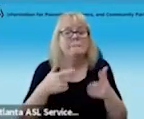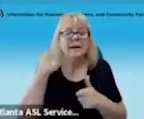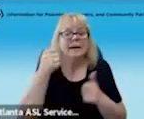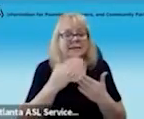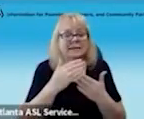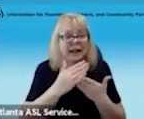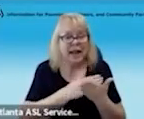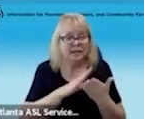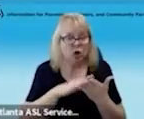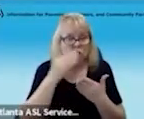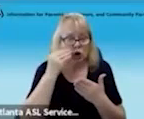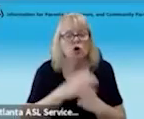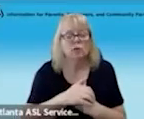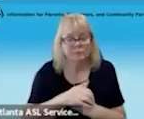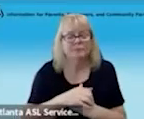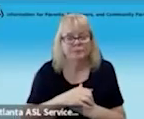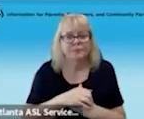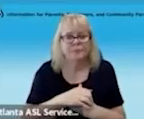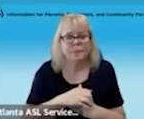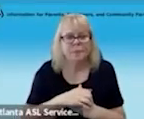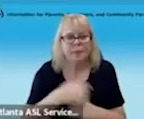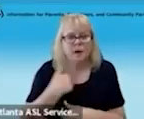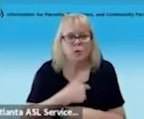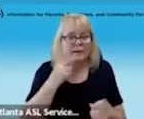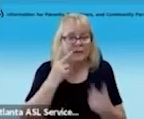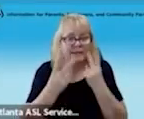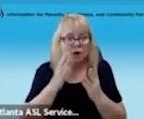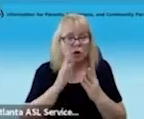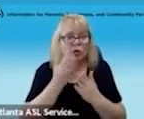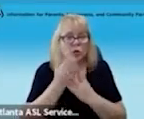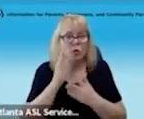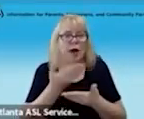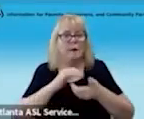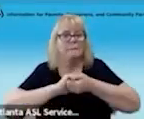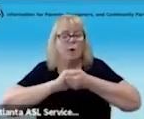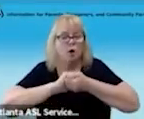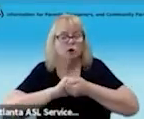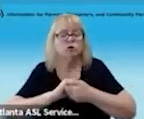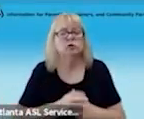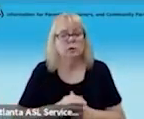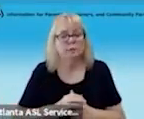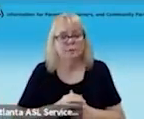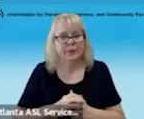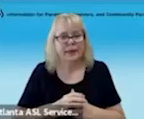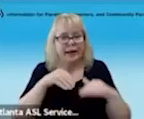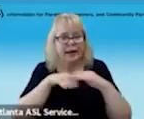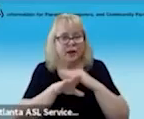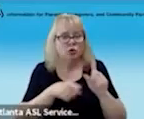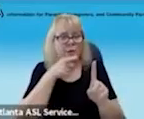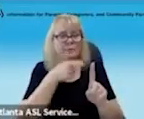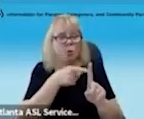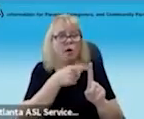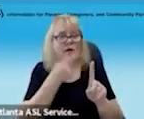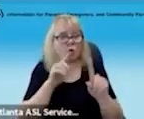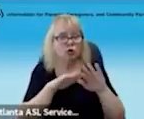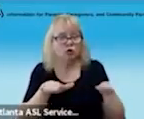promoting vaccinations for children? Thank you. Like I mentioned earlier, one of the biggest lesson learned that we